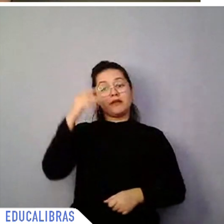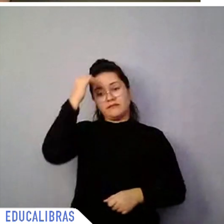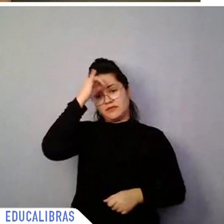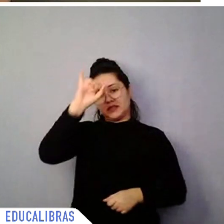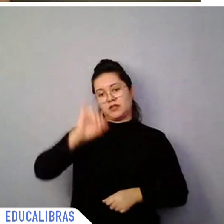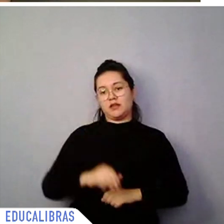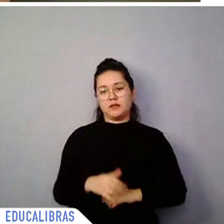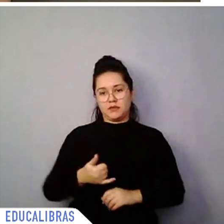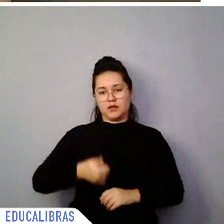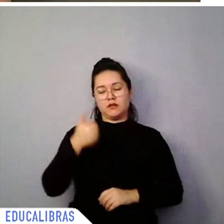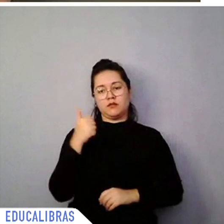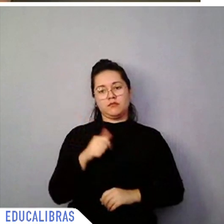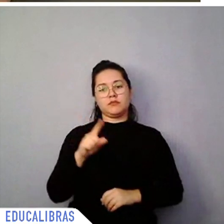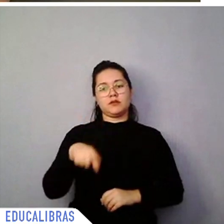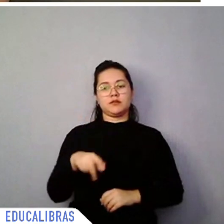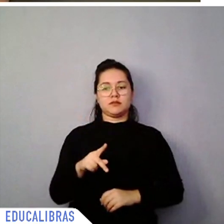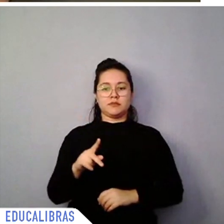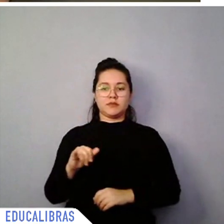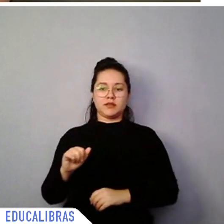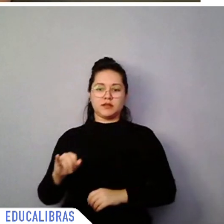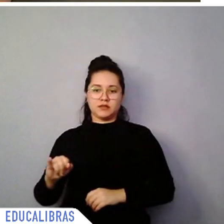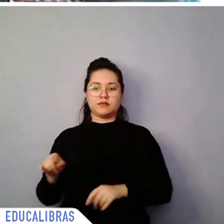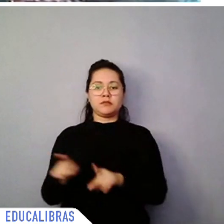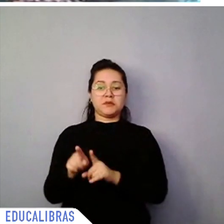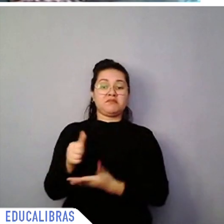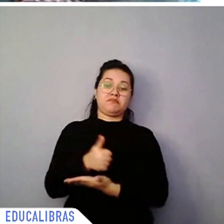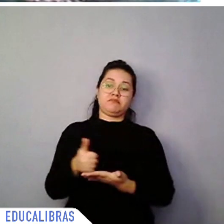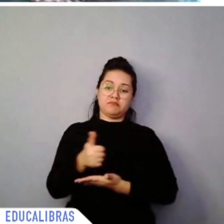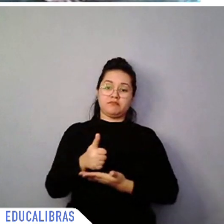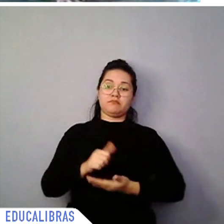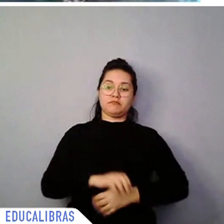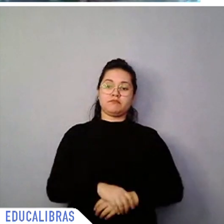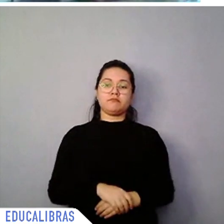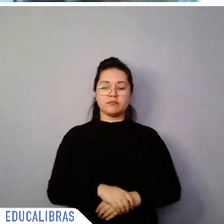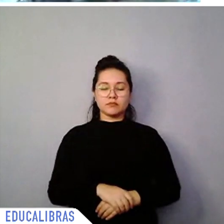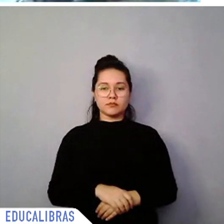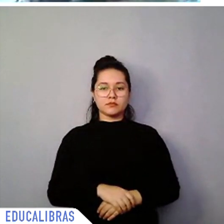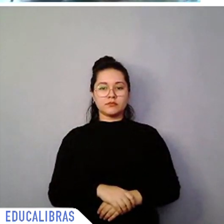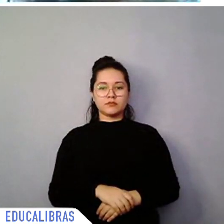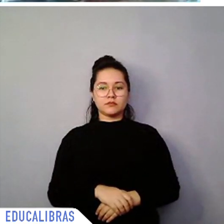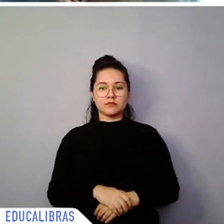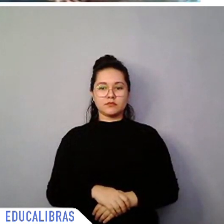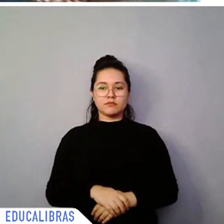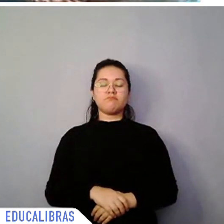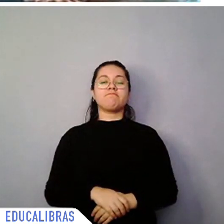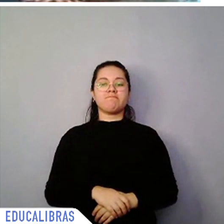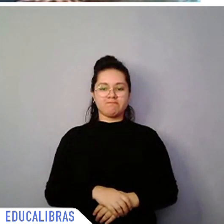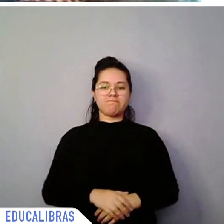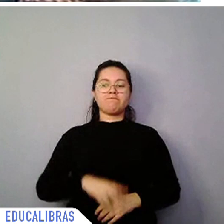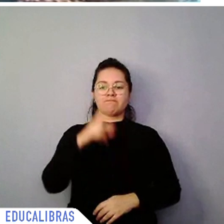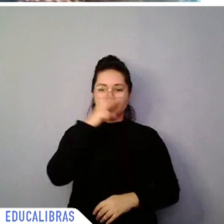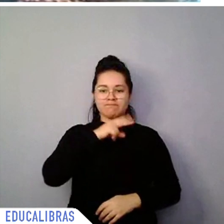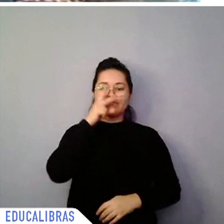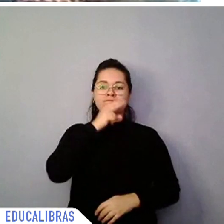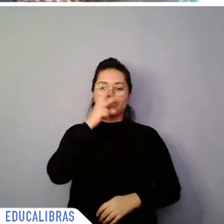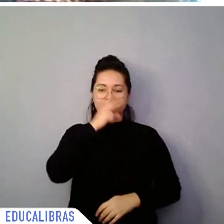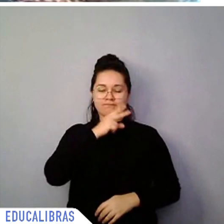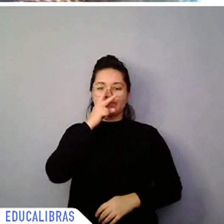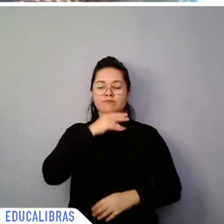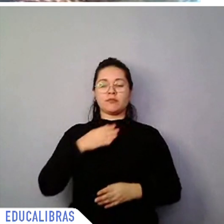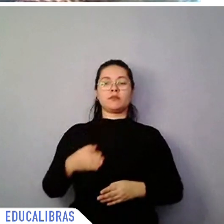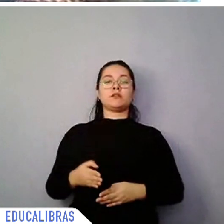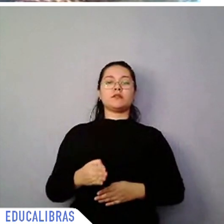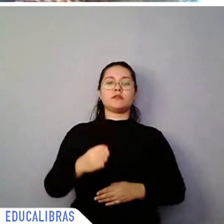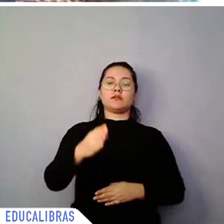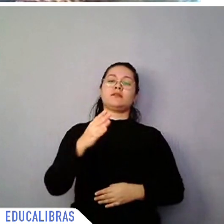happen again. I think it's of crucial importance, especially with the investigation commission. Yes, because if they repeat